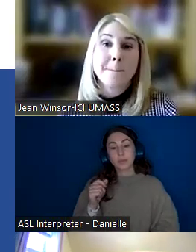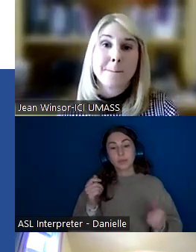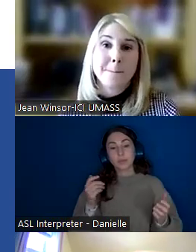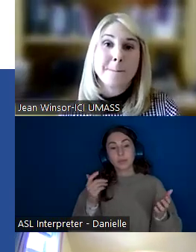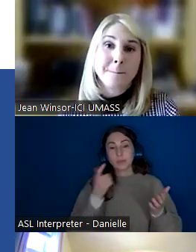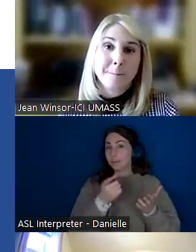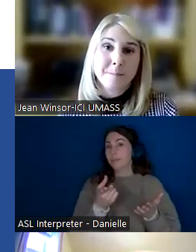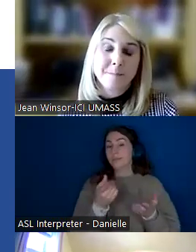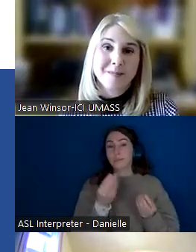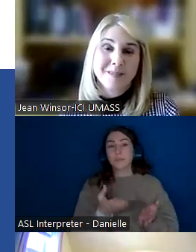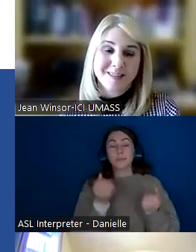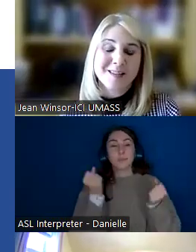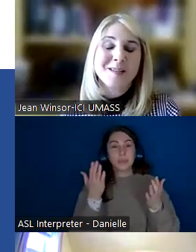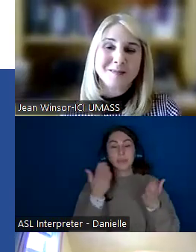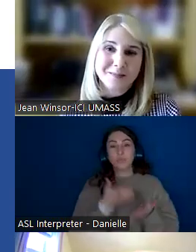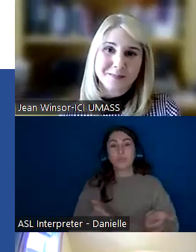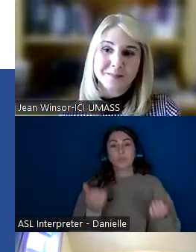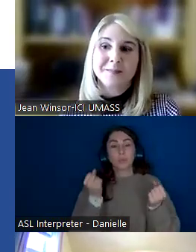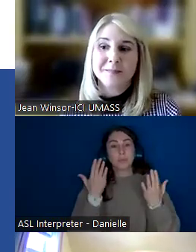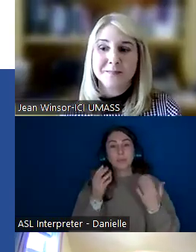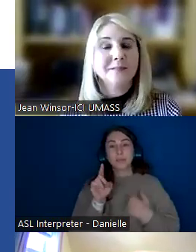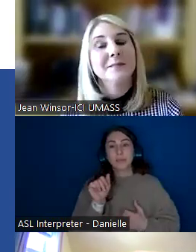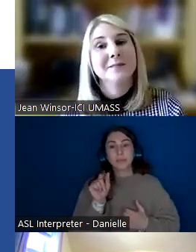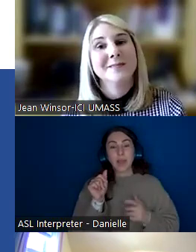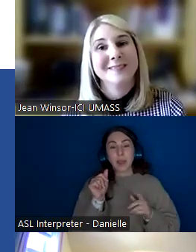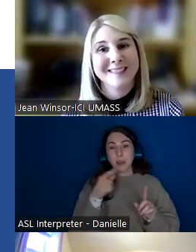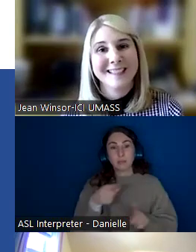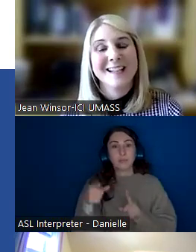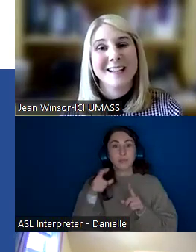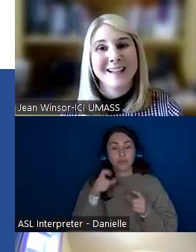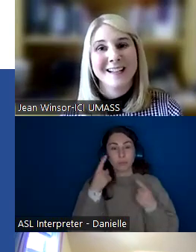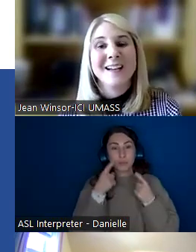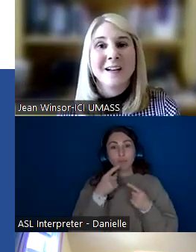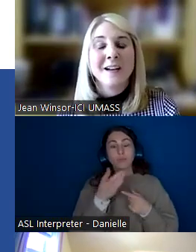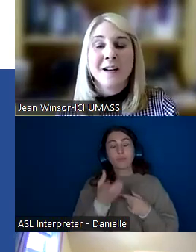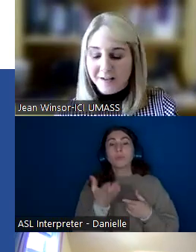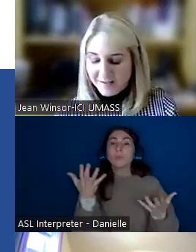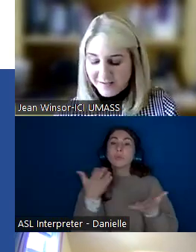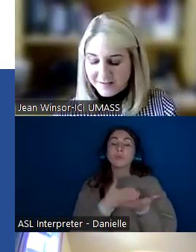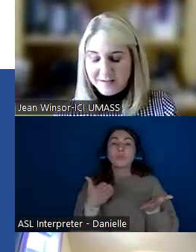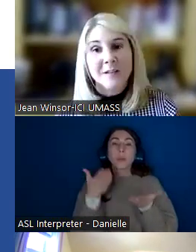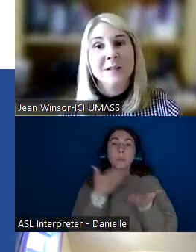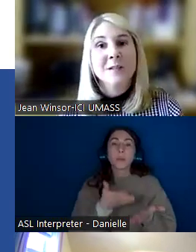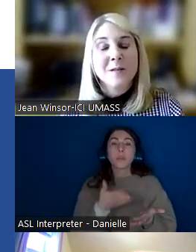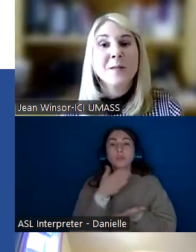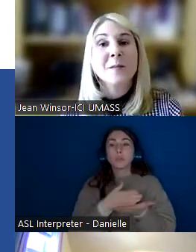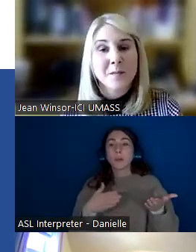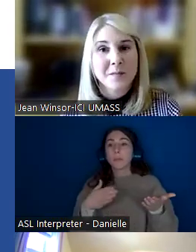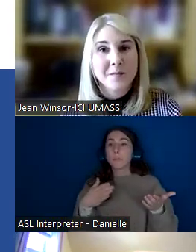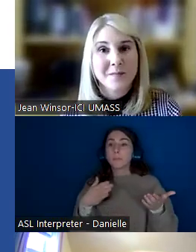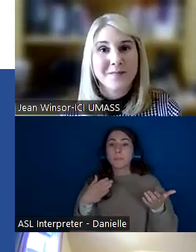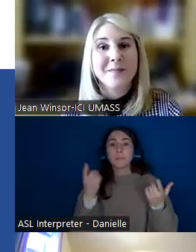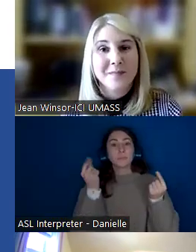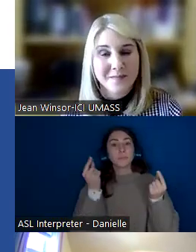resources, many data points to consider. What are some recommendations of maybe some first steps around